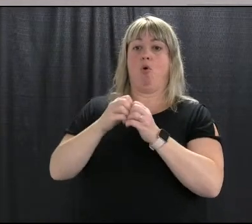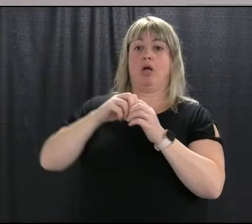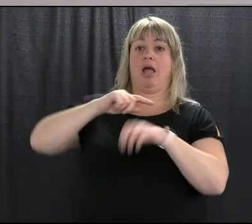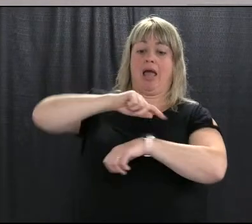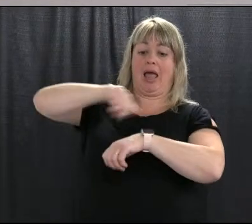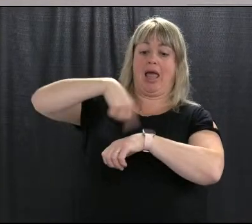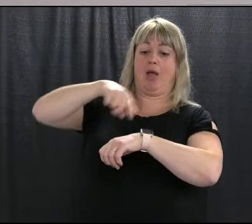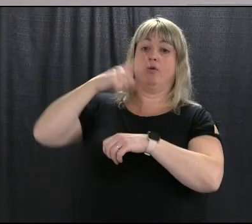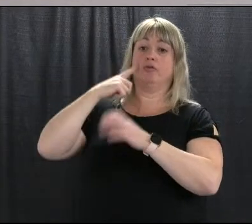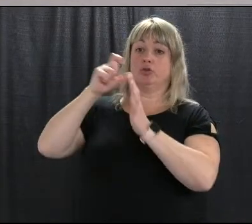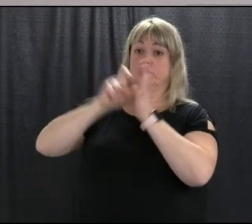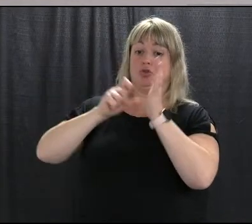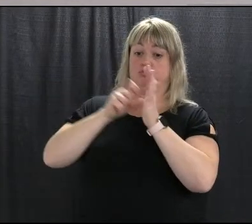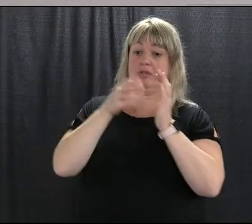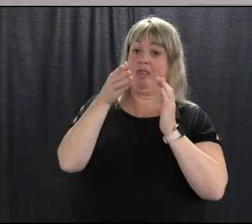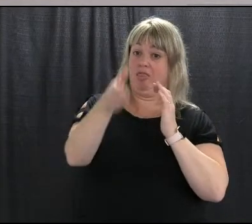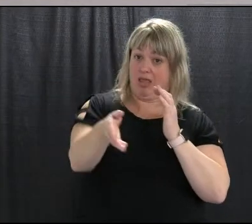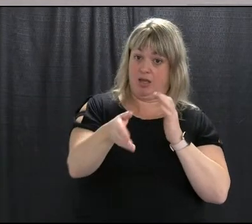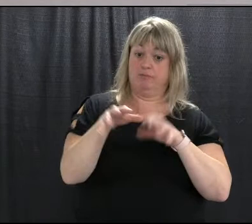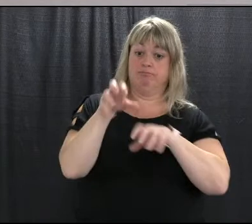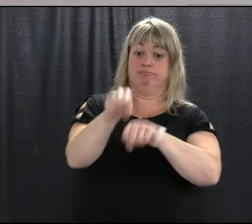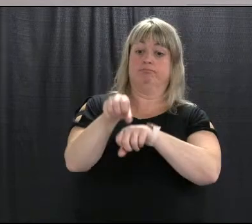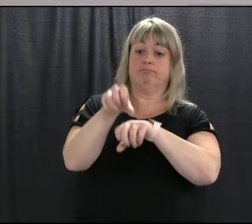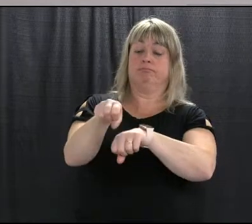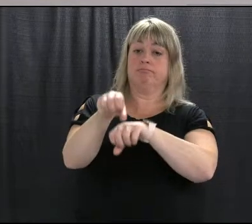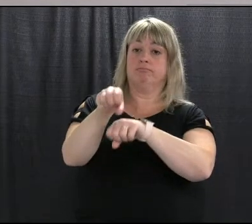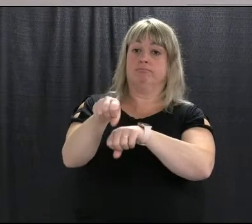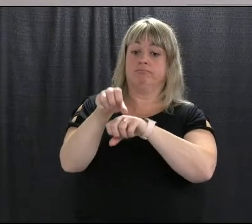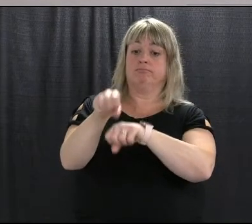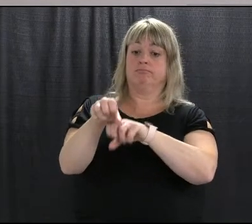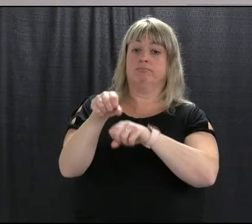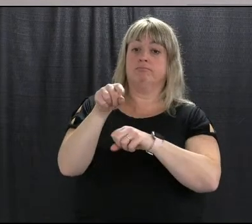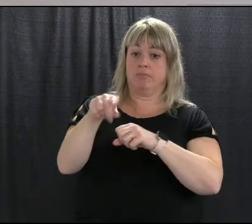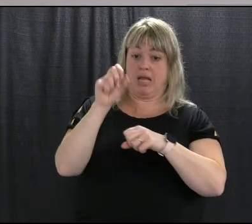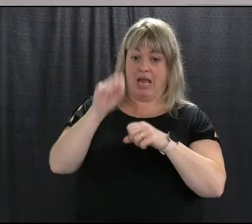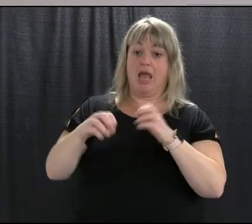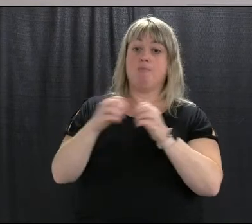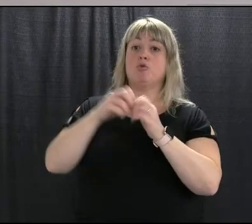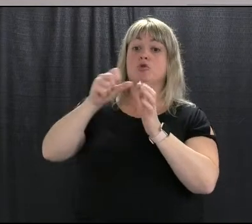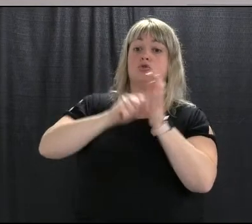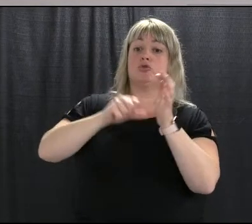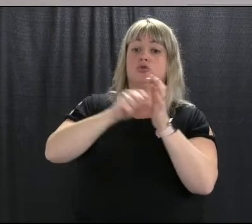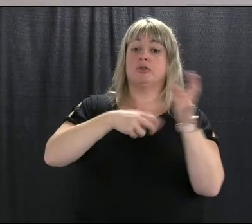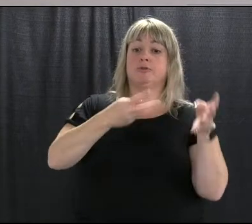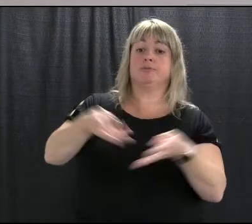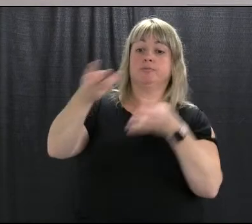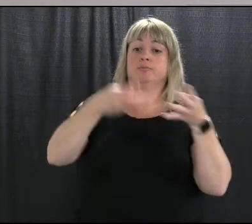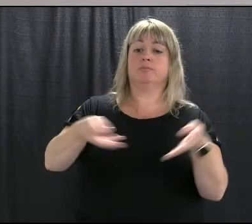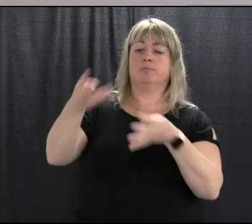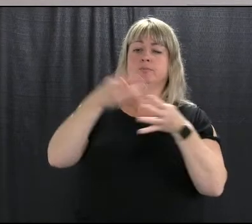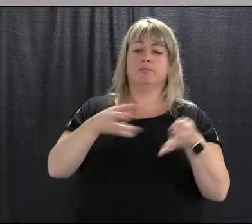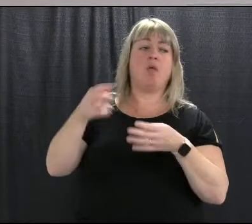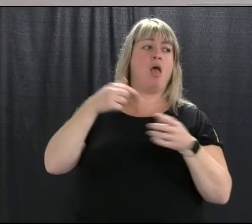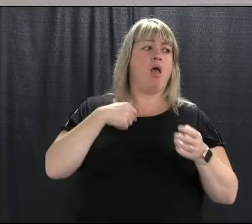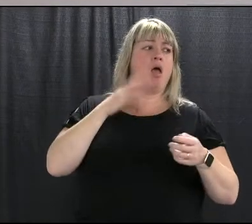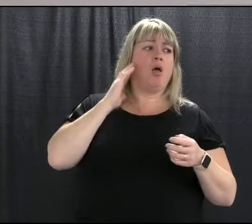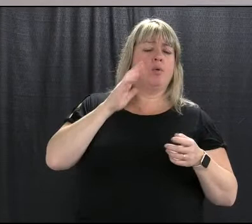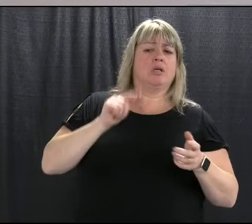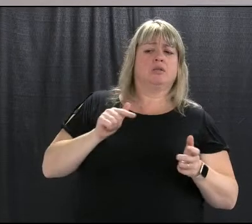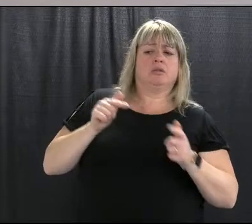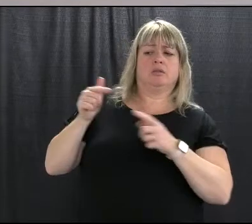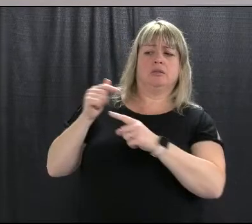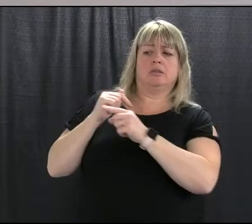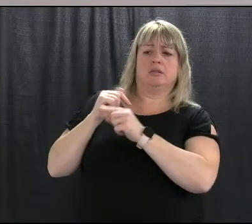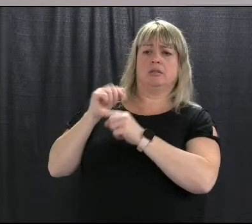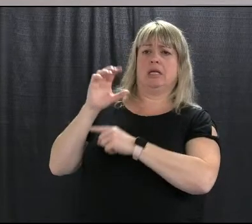time and allow for additional surgeries. I'll pass it over to Cassie. It's